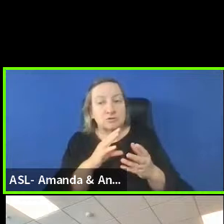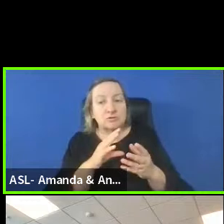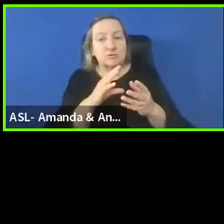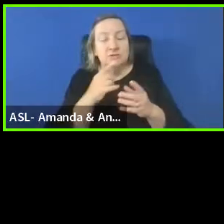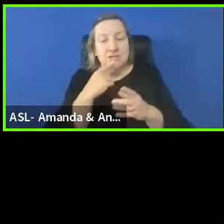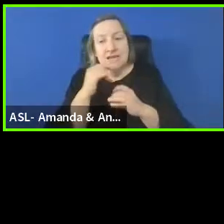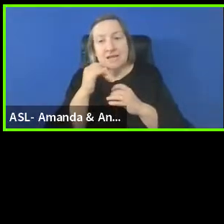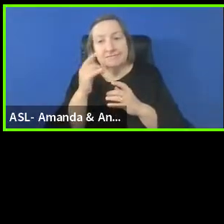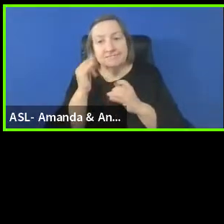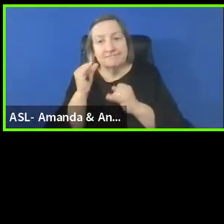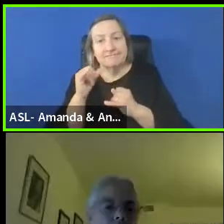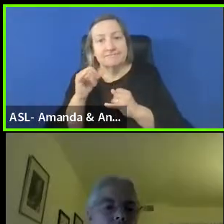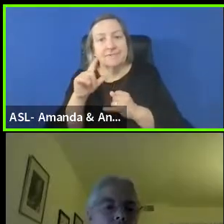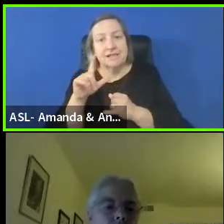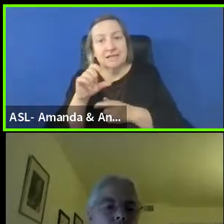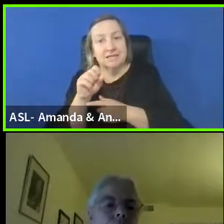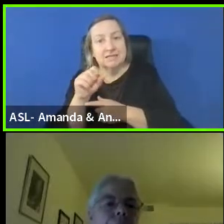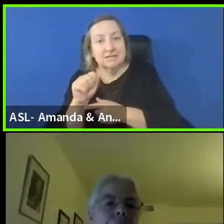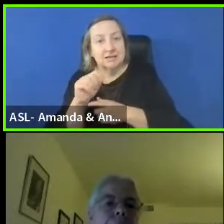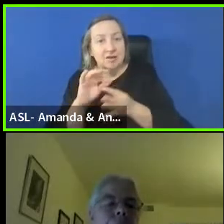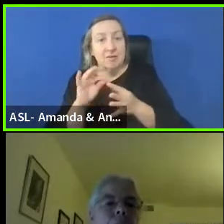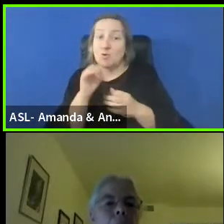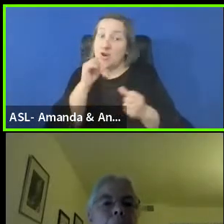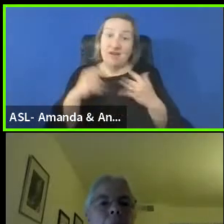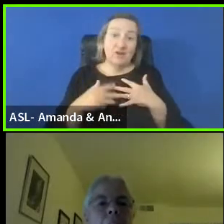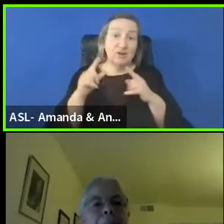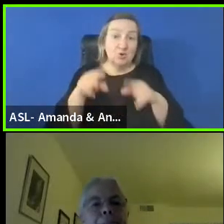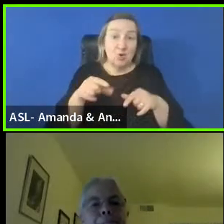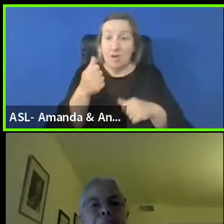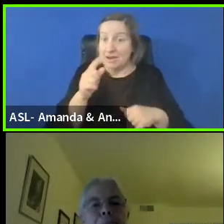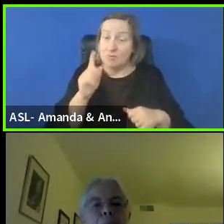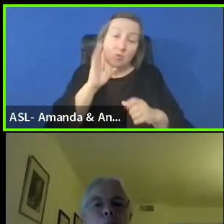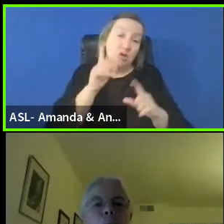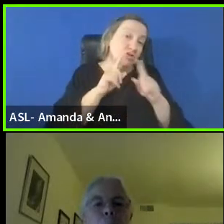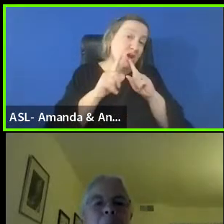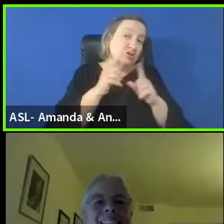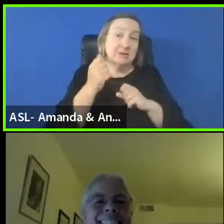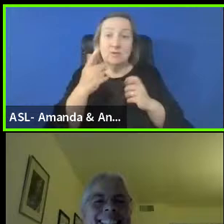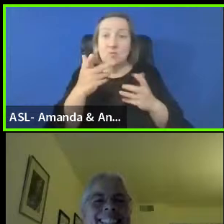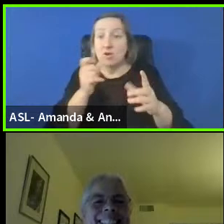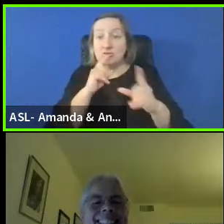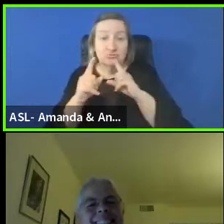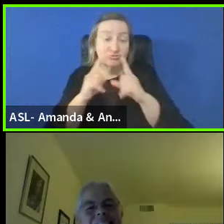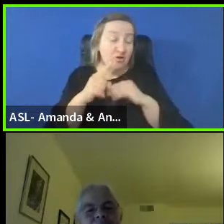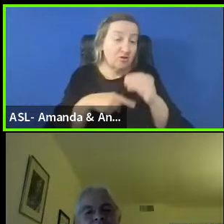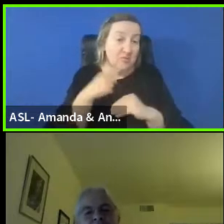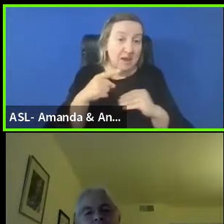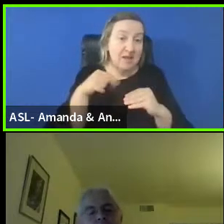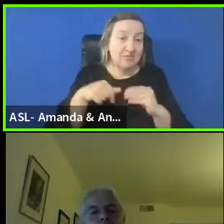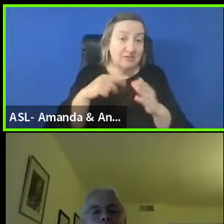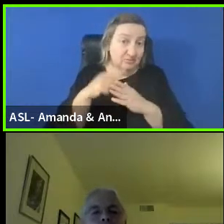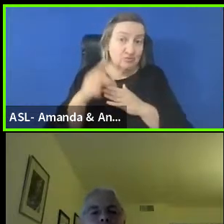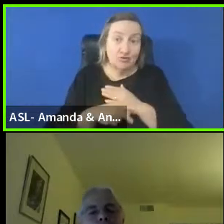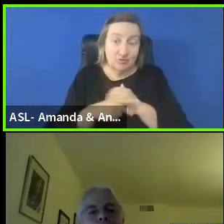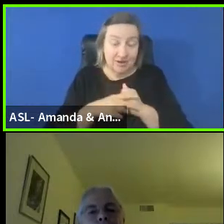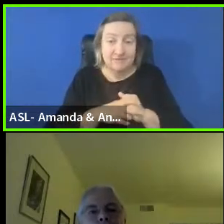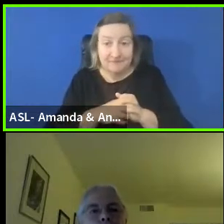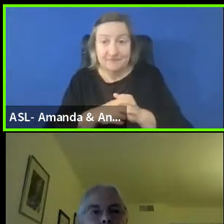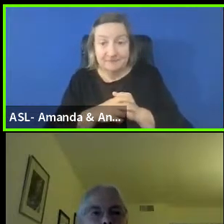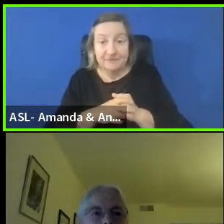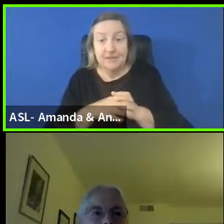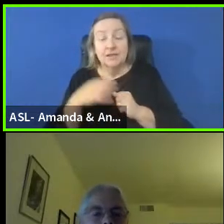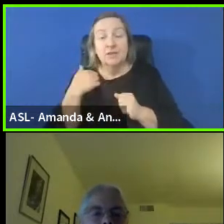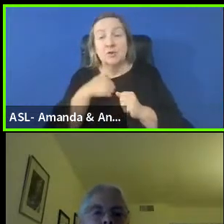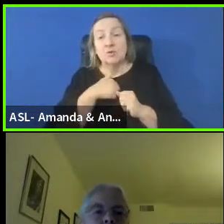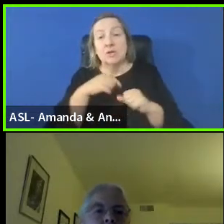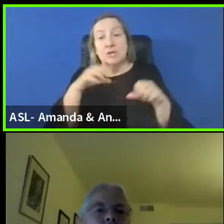comments. We are not afraid to go anywhere. We'll talk to anyone who wants to talk about this program. So we